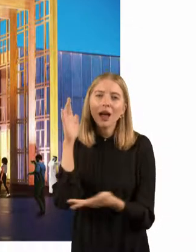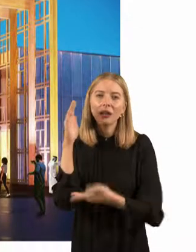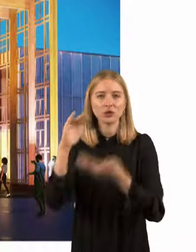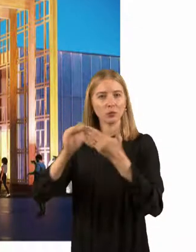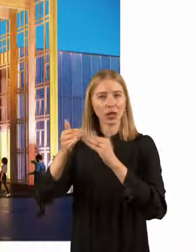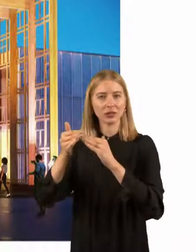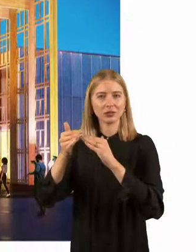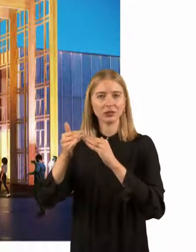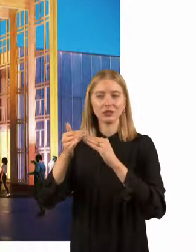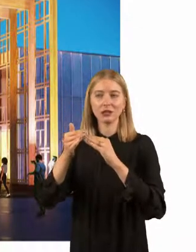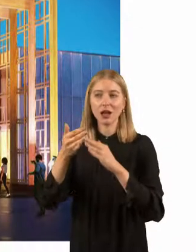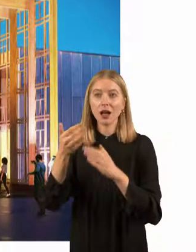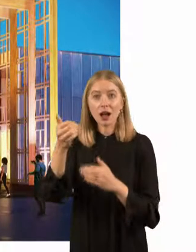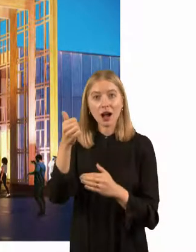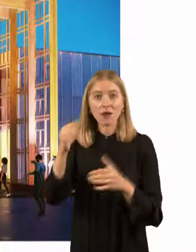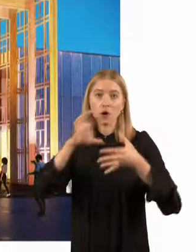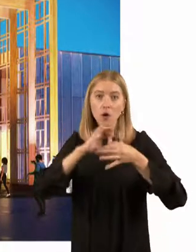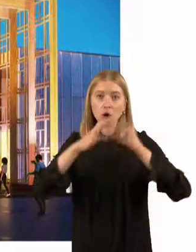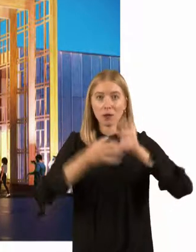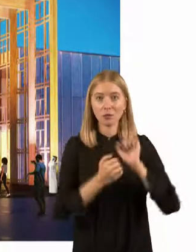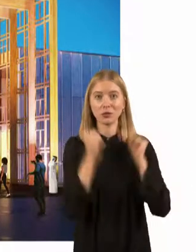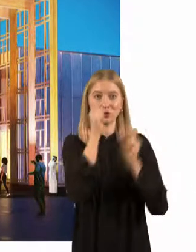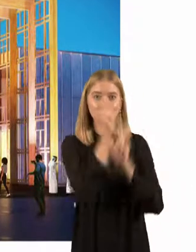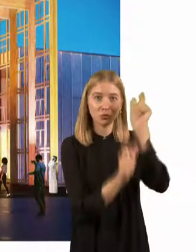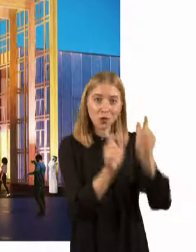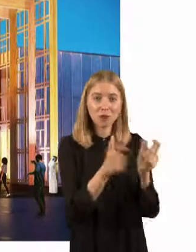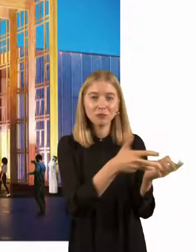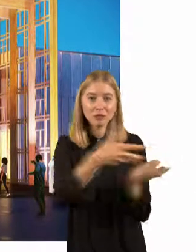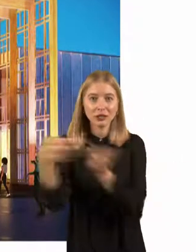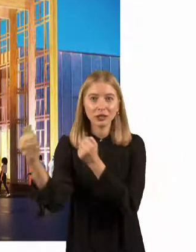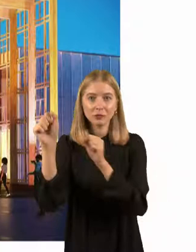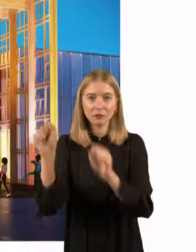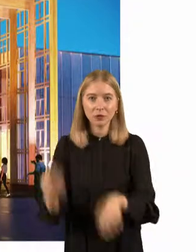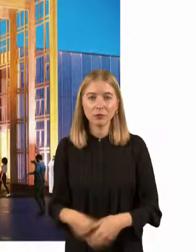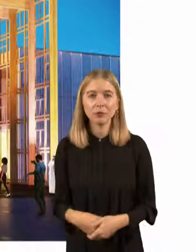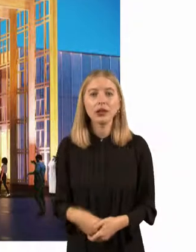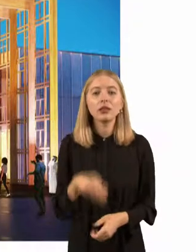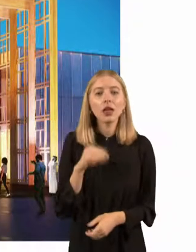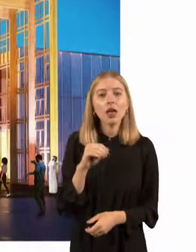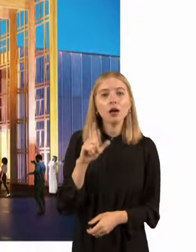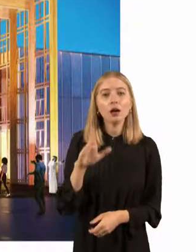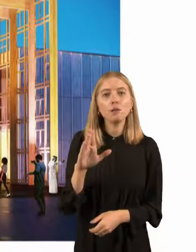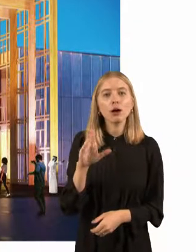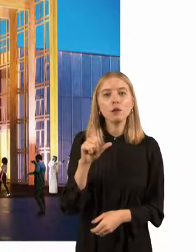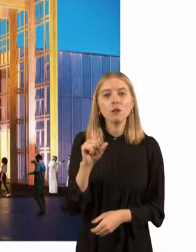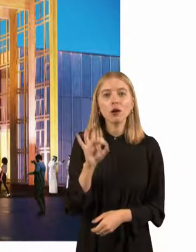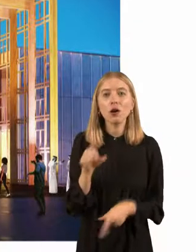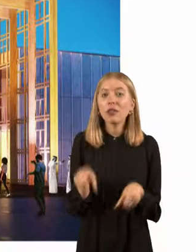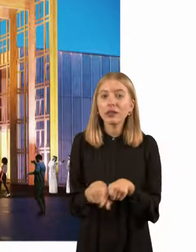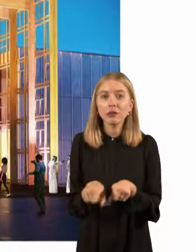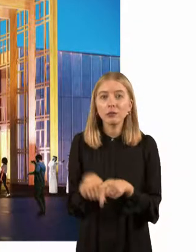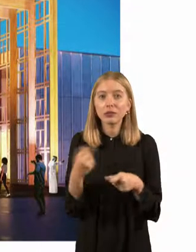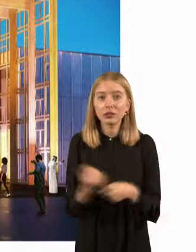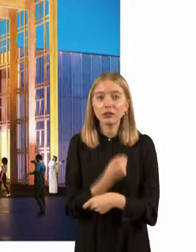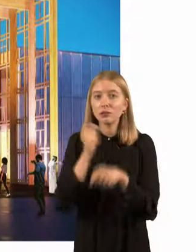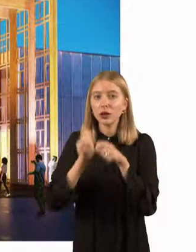housing is one of our priorities. And this recommendation from